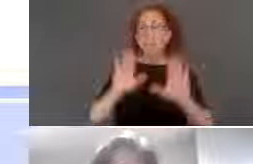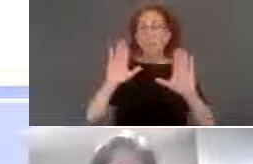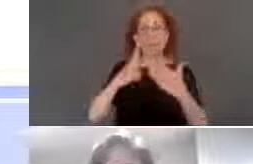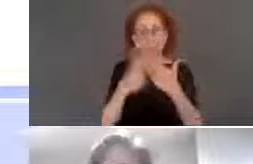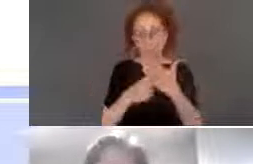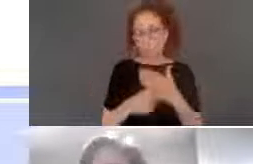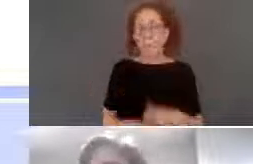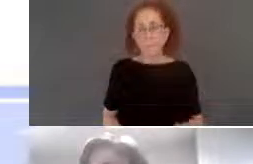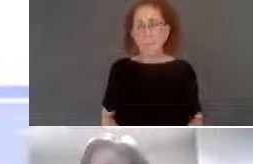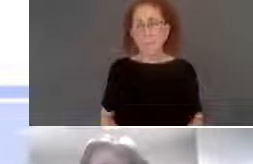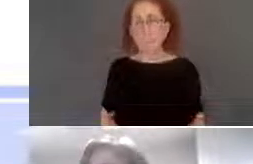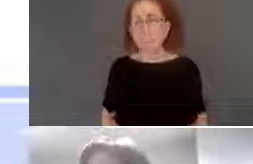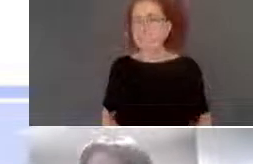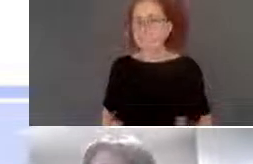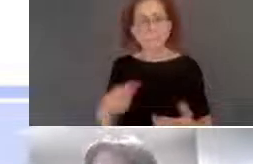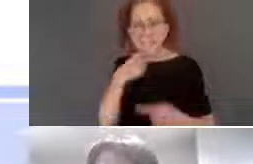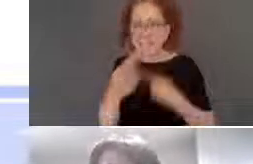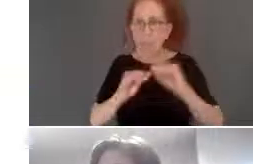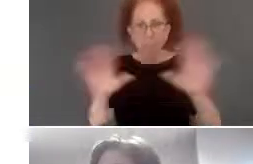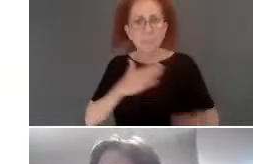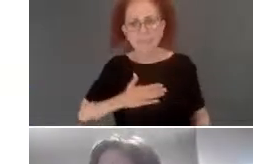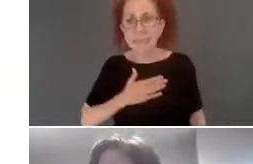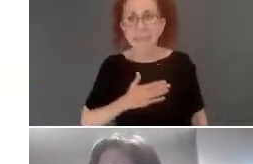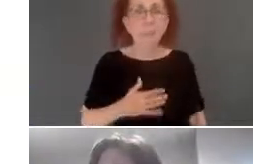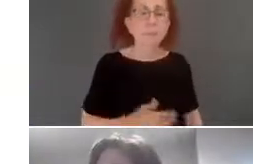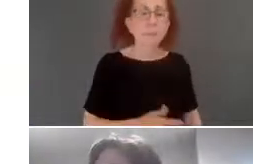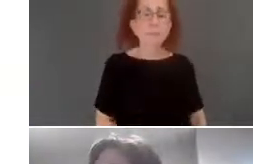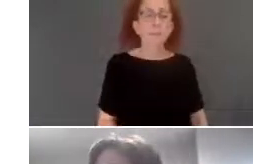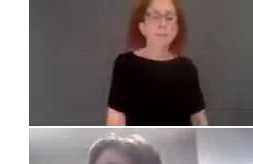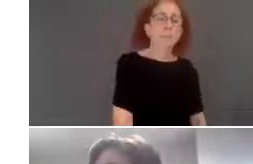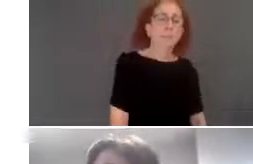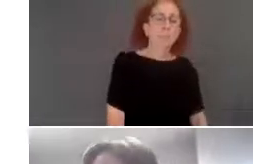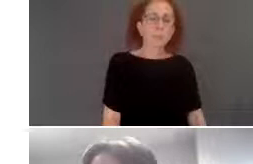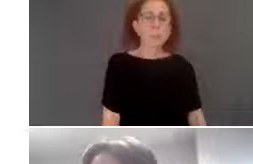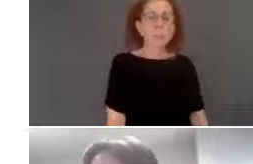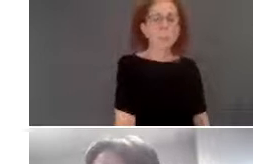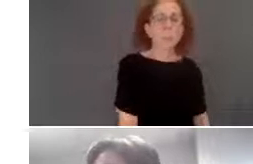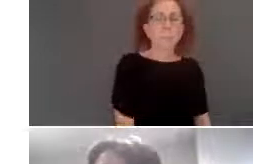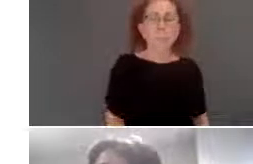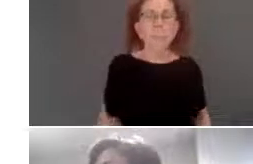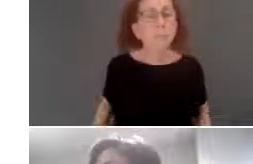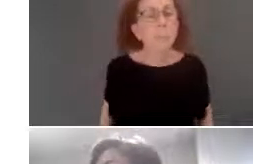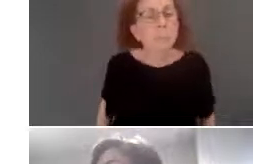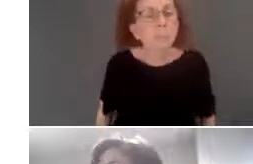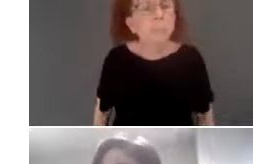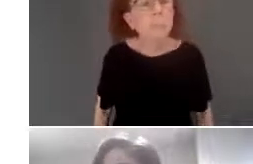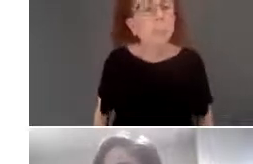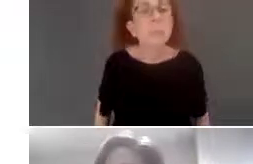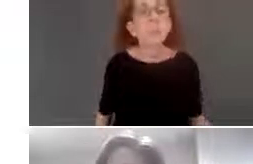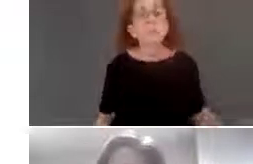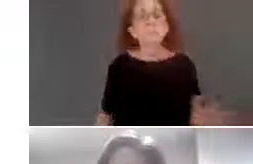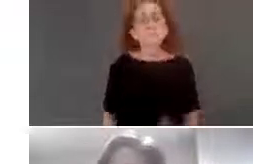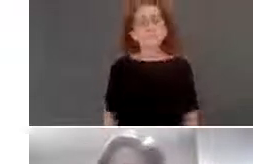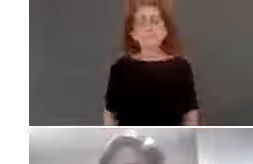that we'd love for you to spread the word about and utilize if you need it. And then I also just want to make you aware of upcoming